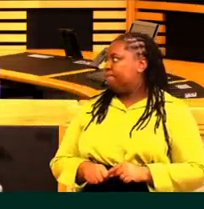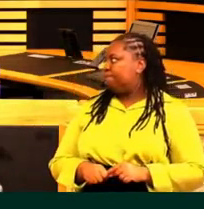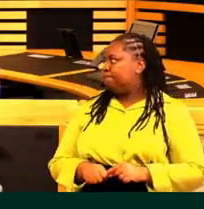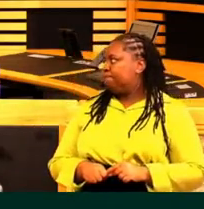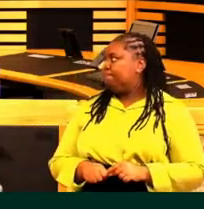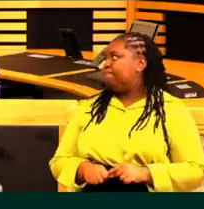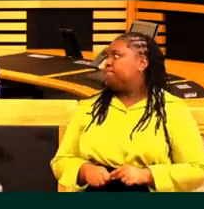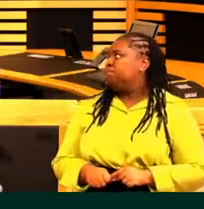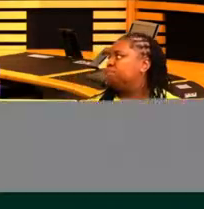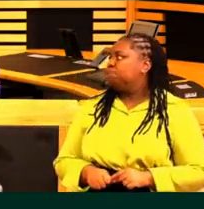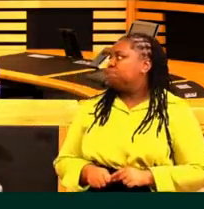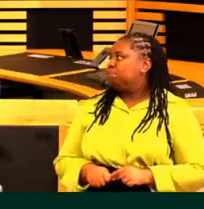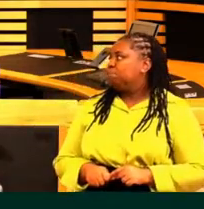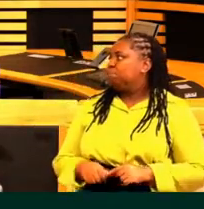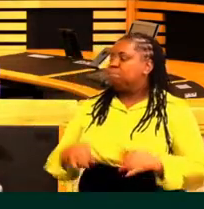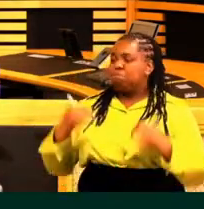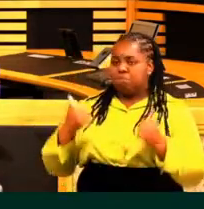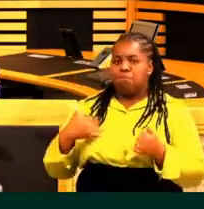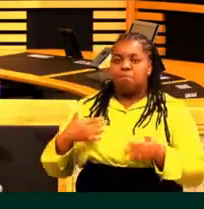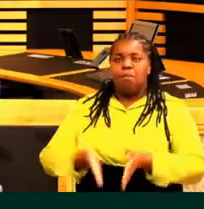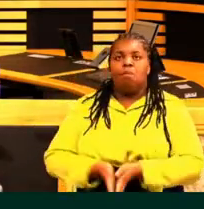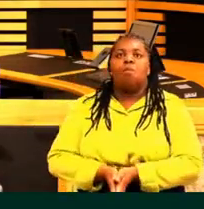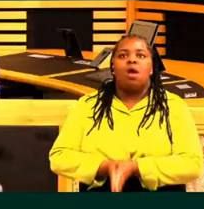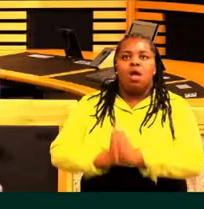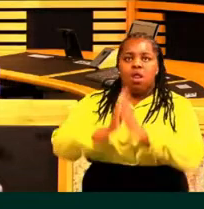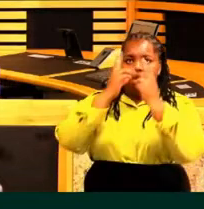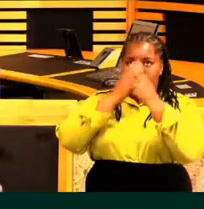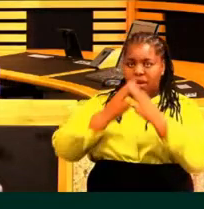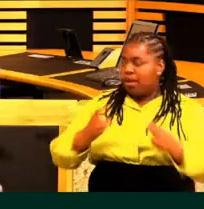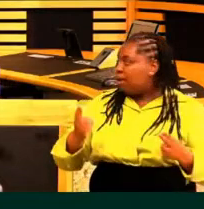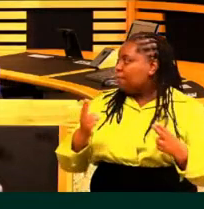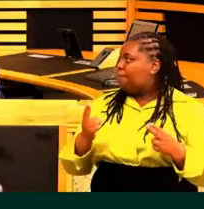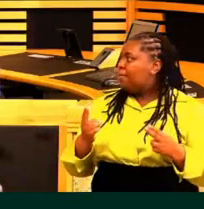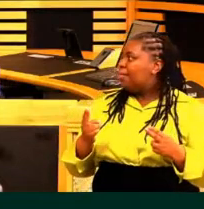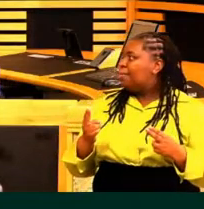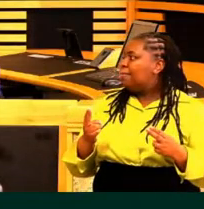members will request the honorable